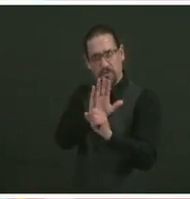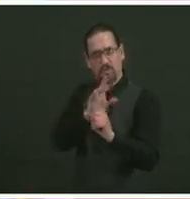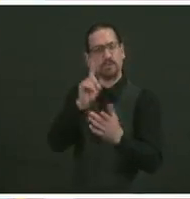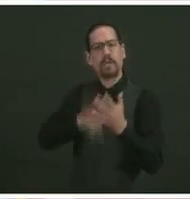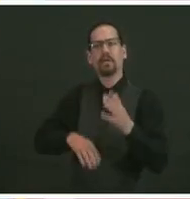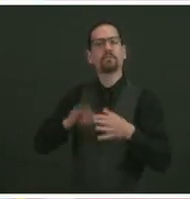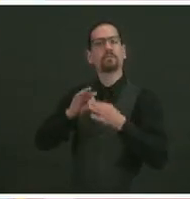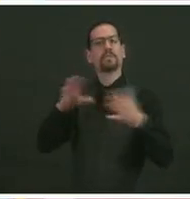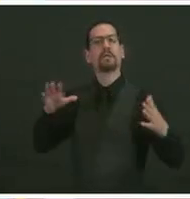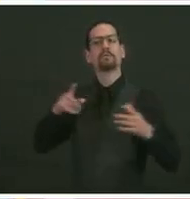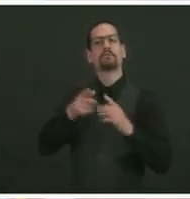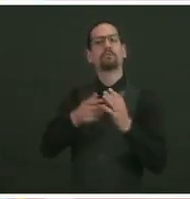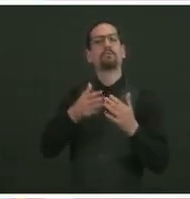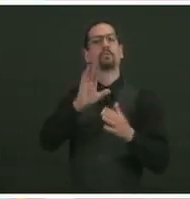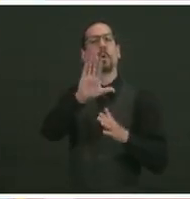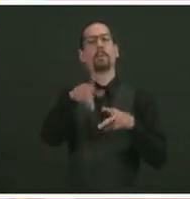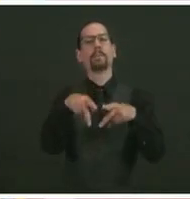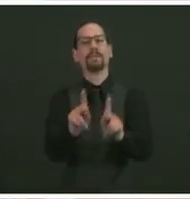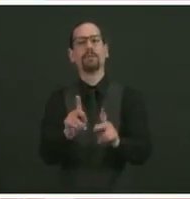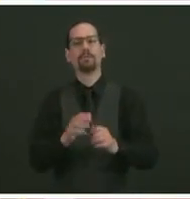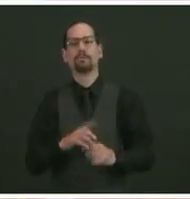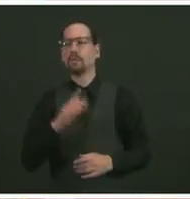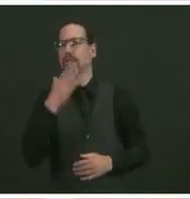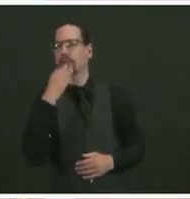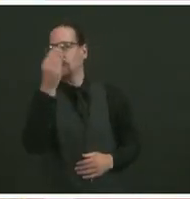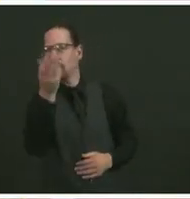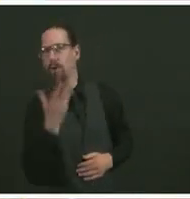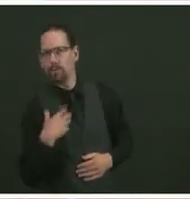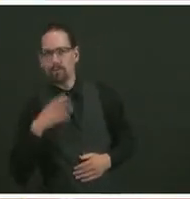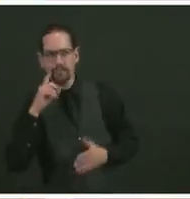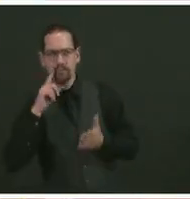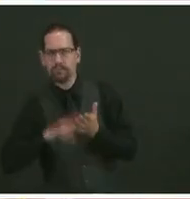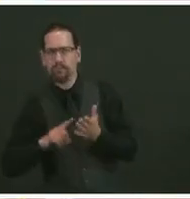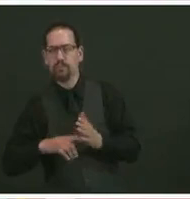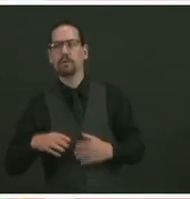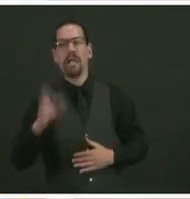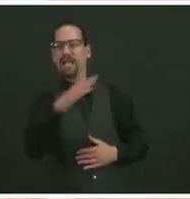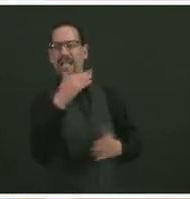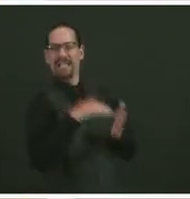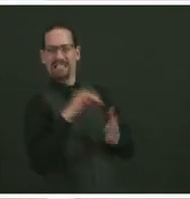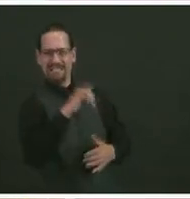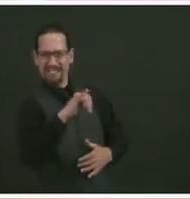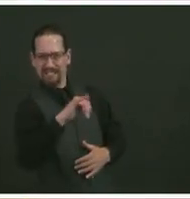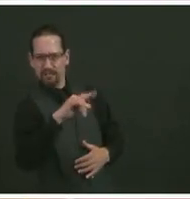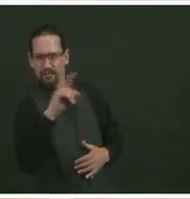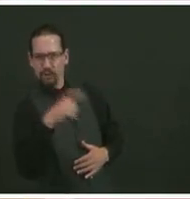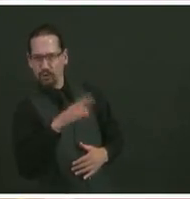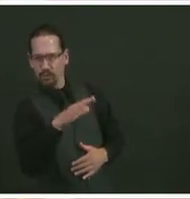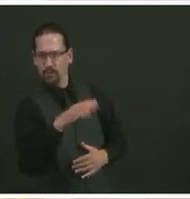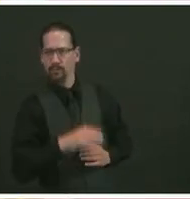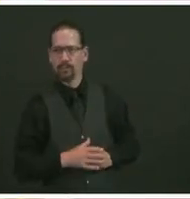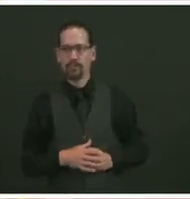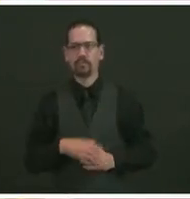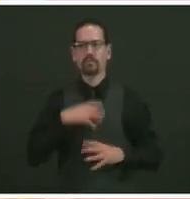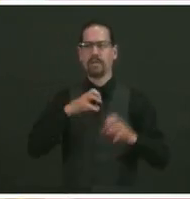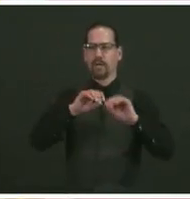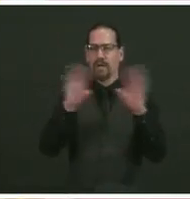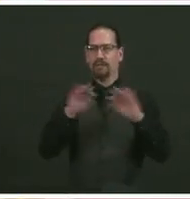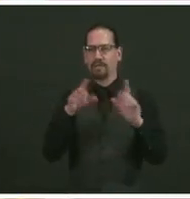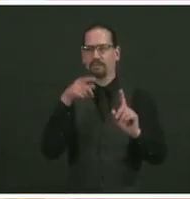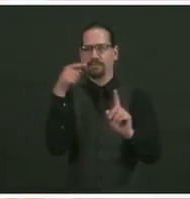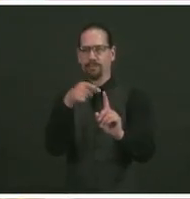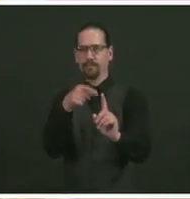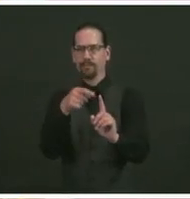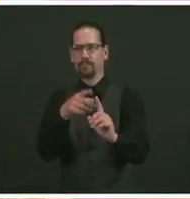the issue. I'll look into it. Dr. McDonald, while you're up there, could you just clarify exactly the distancings